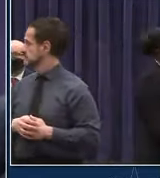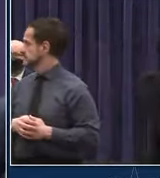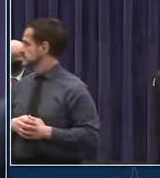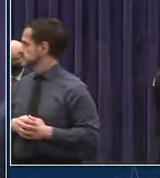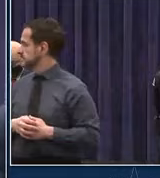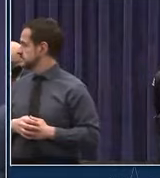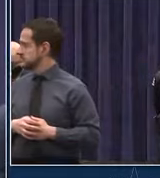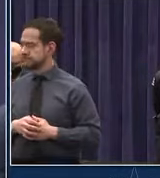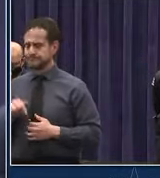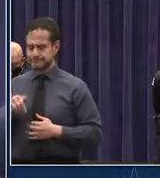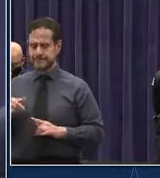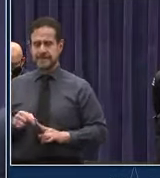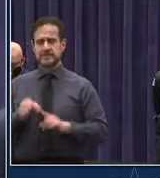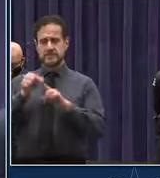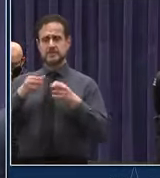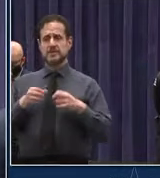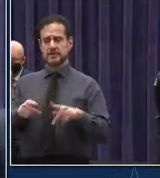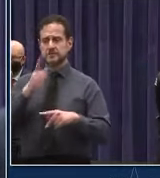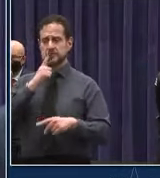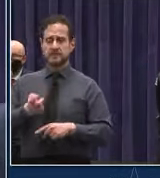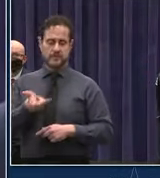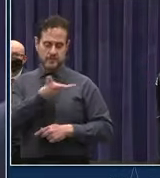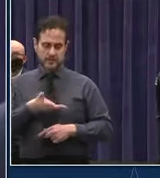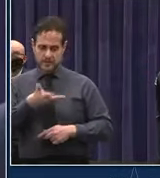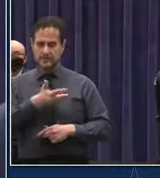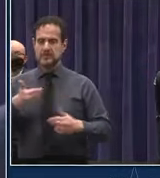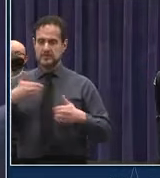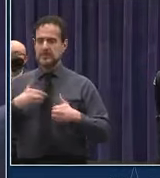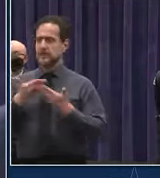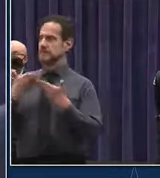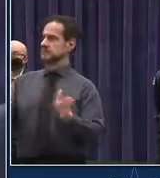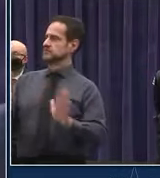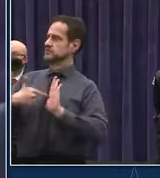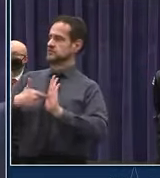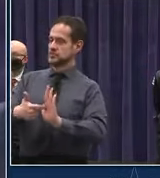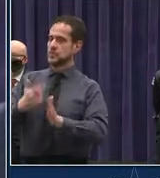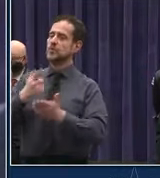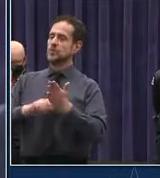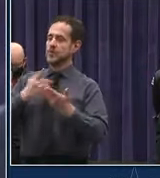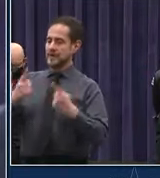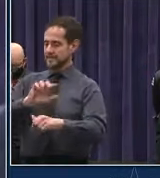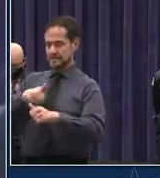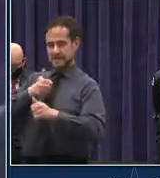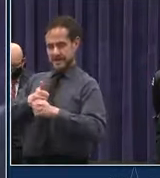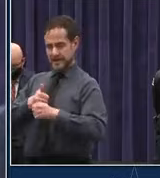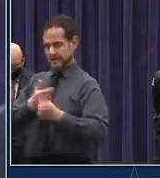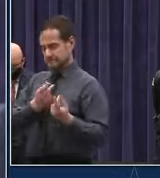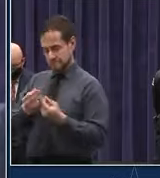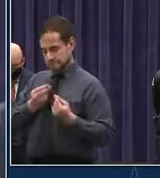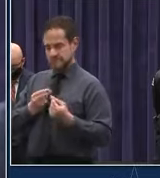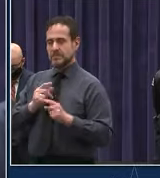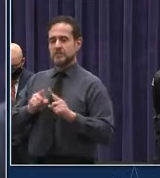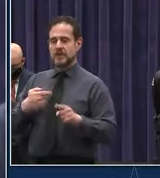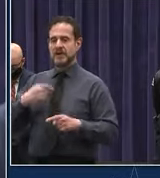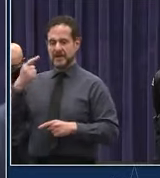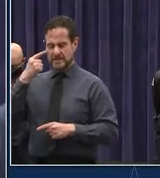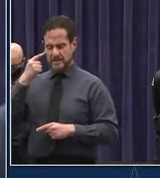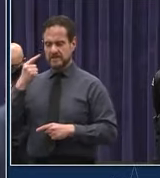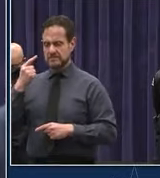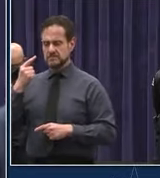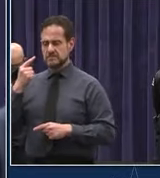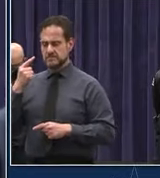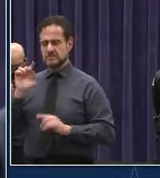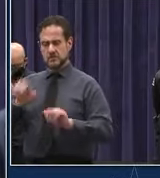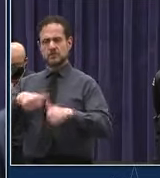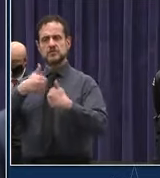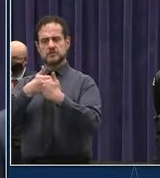and historically, requires us to come together. This is an open manifestation of our commitment to work